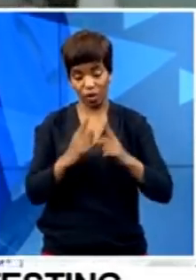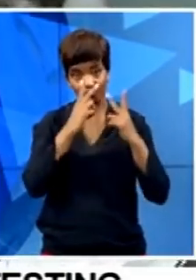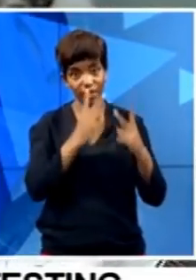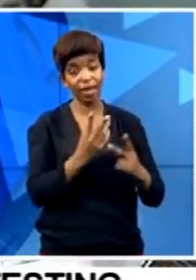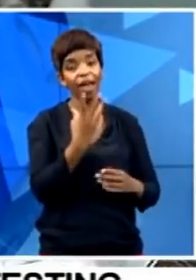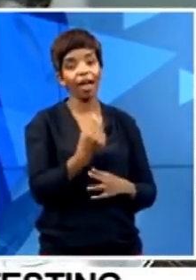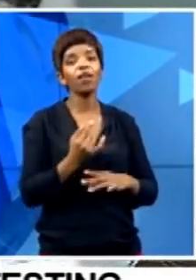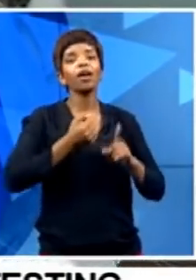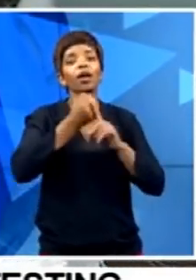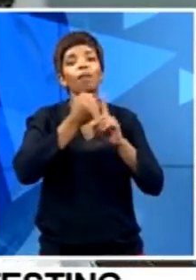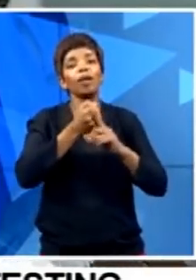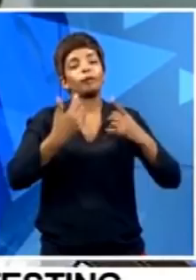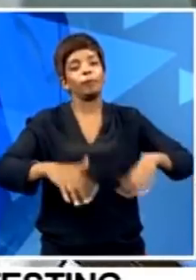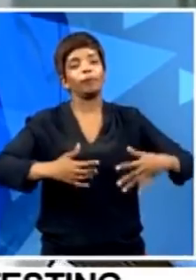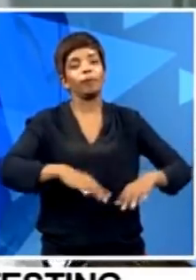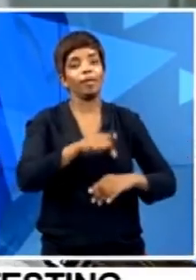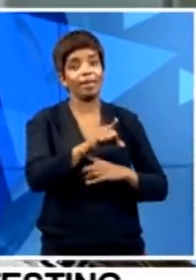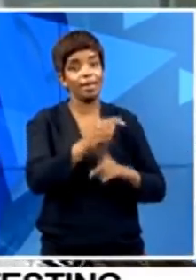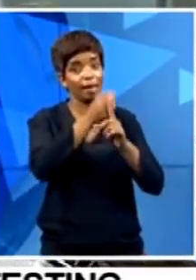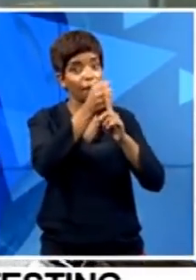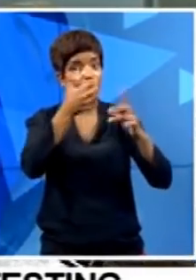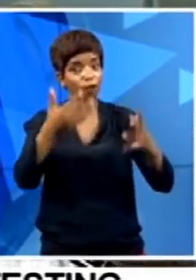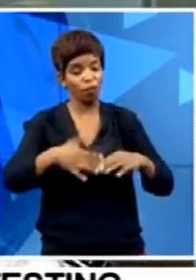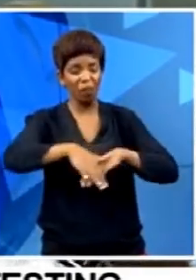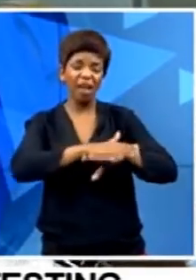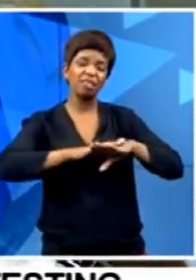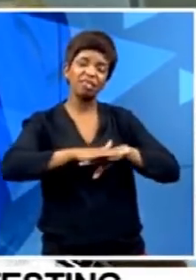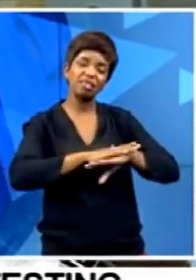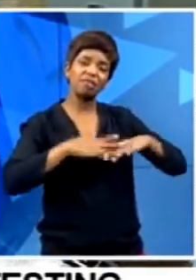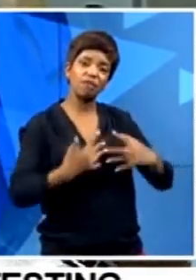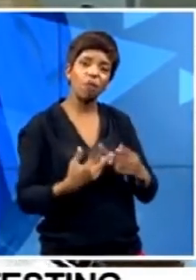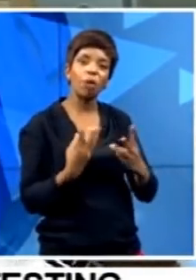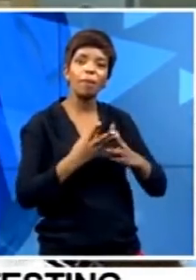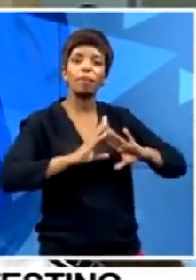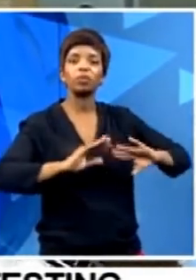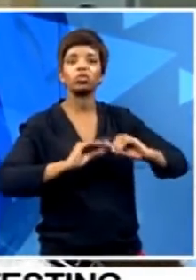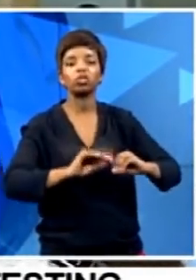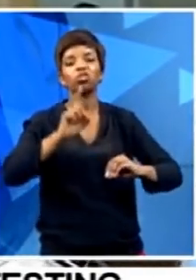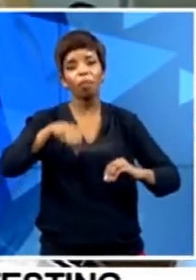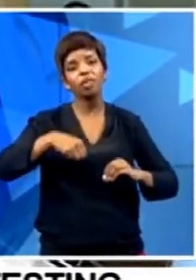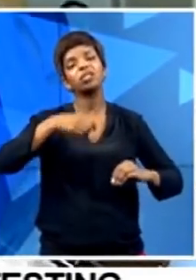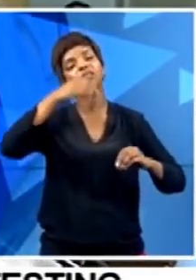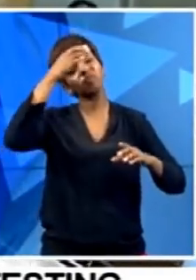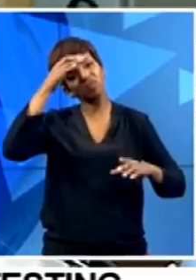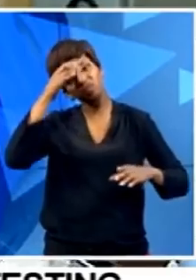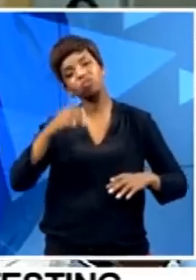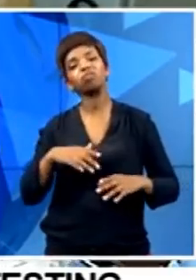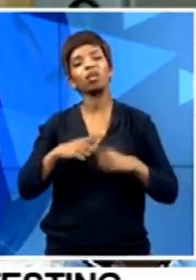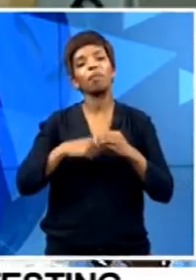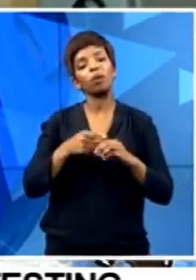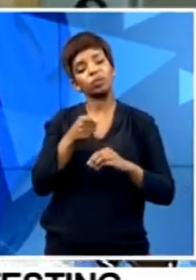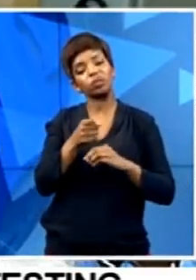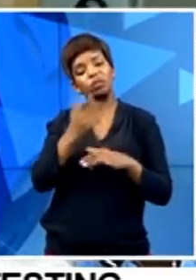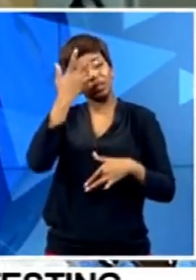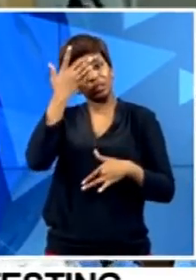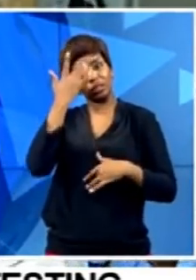basics, getting our people being conscientized and all for them to be conscious about this pandemic. We are also looking in terms